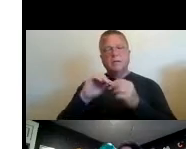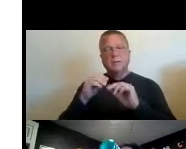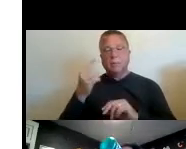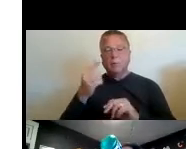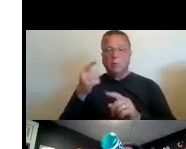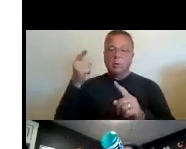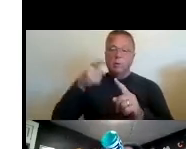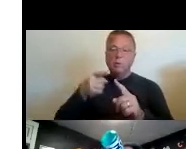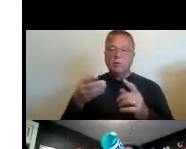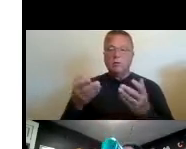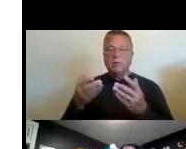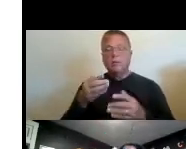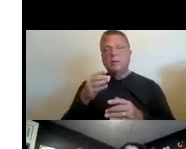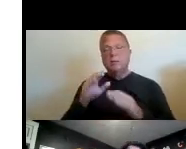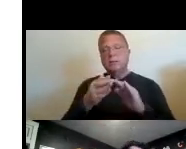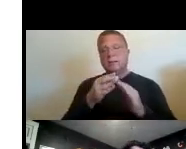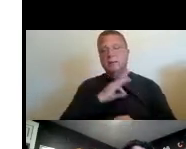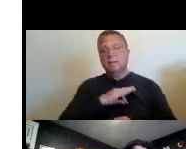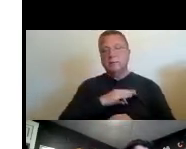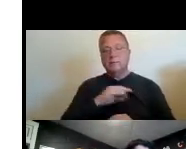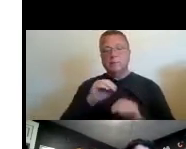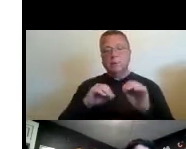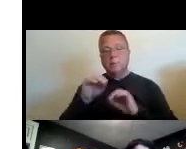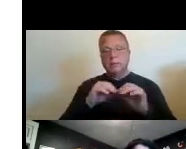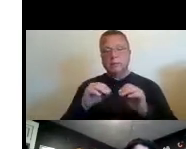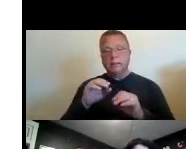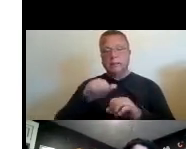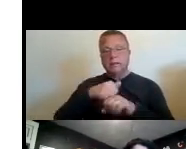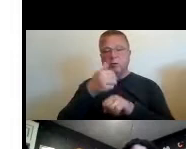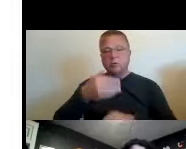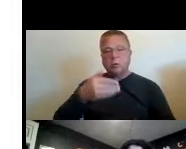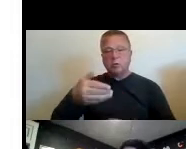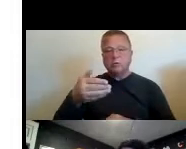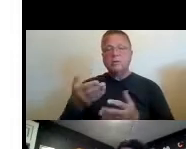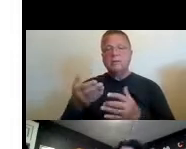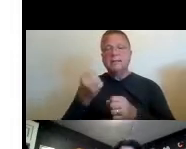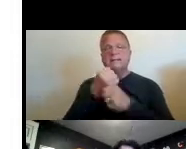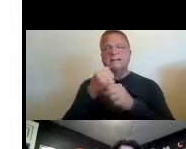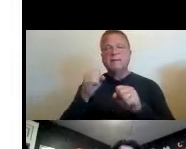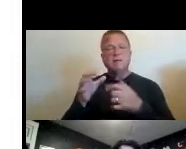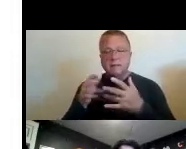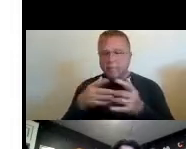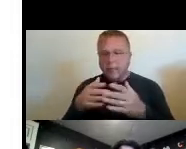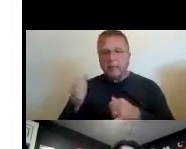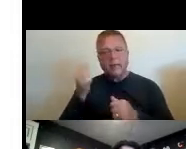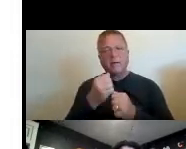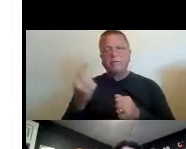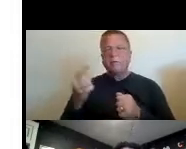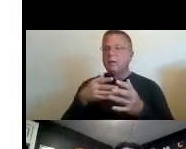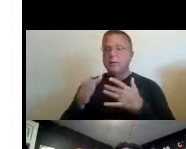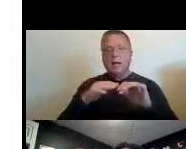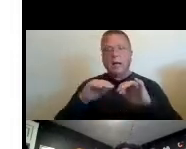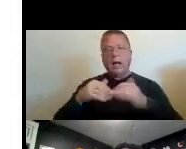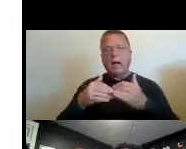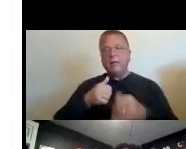City of Pittsburgh's Department of Mobility and Infrastructure is safety. We believe that nobody, no matter what mode of transportation they're using, should